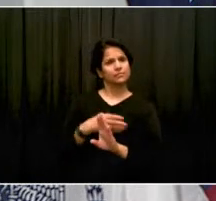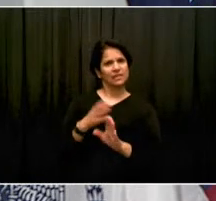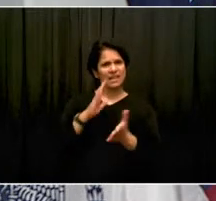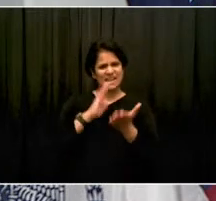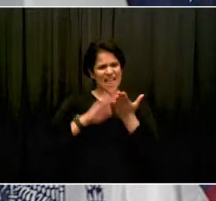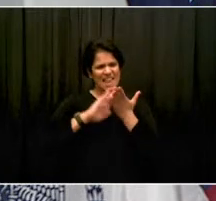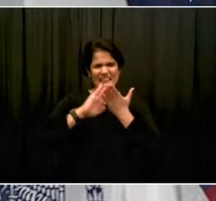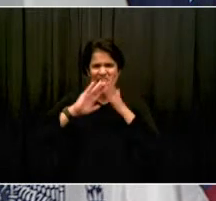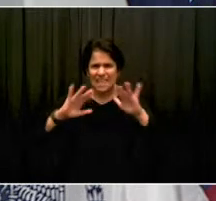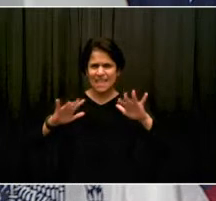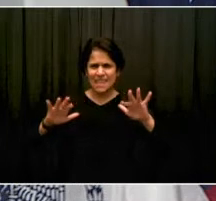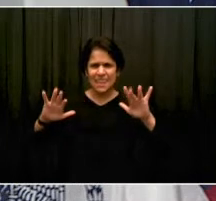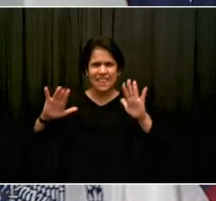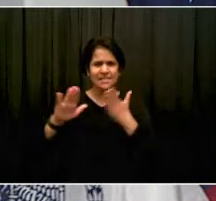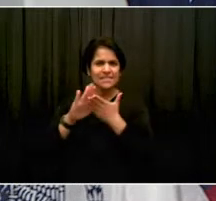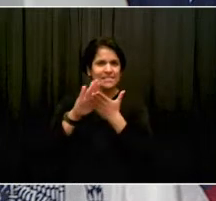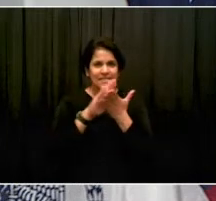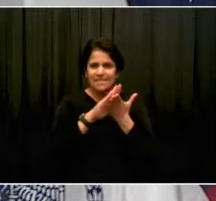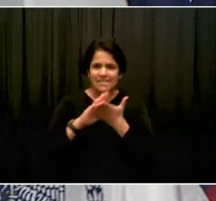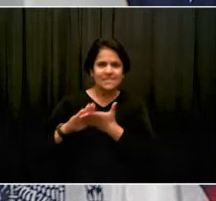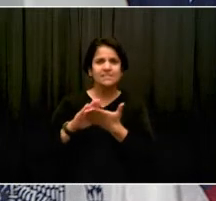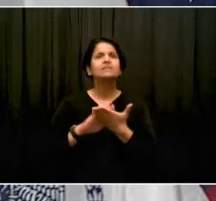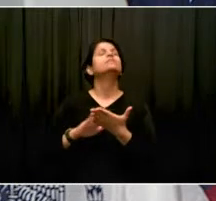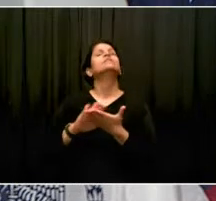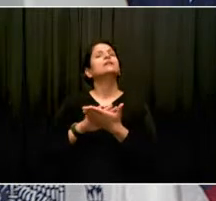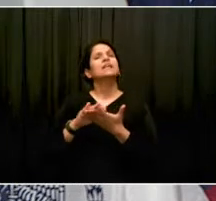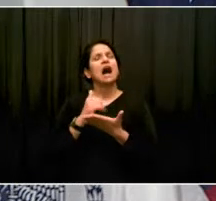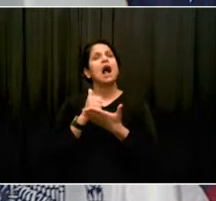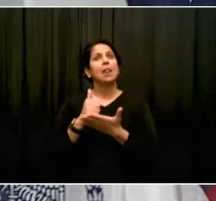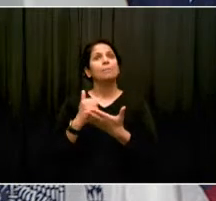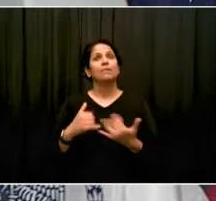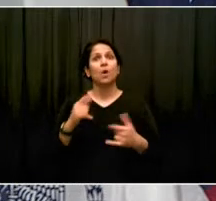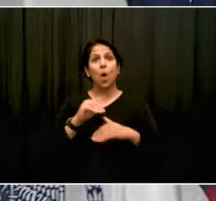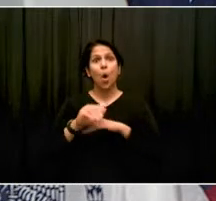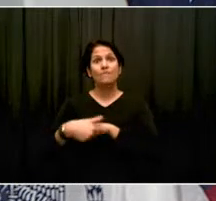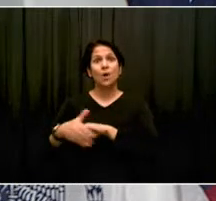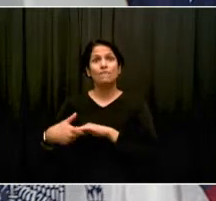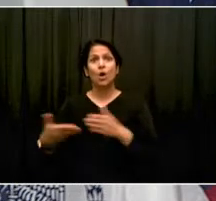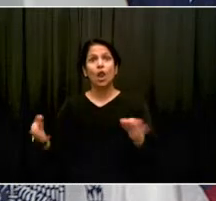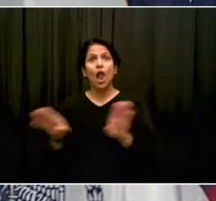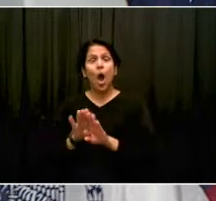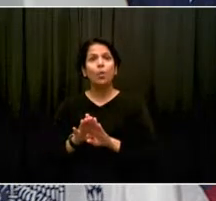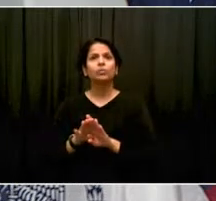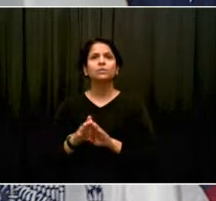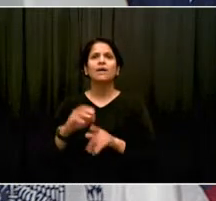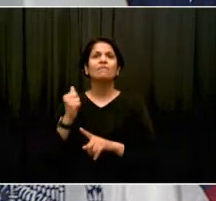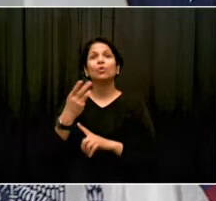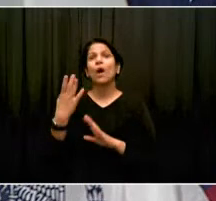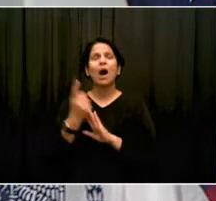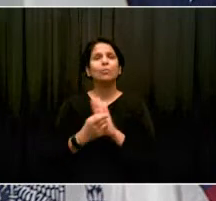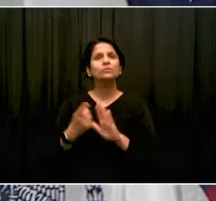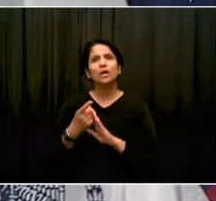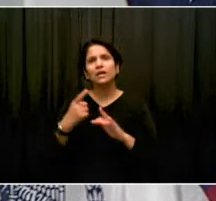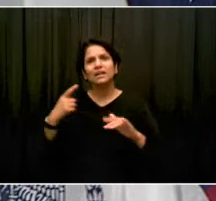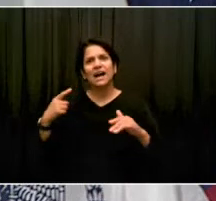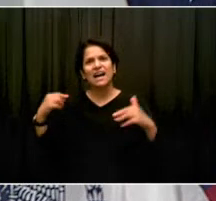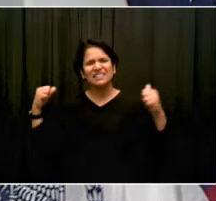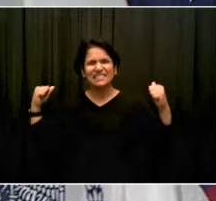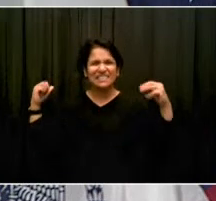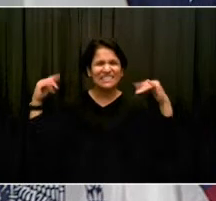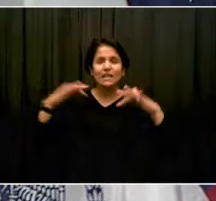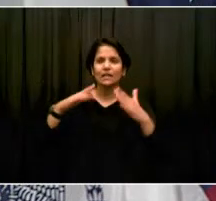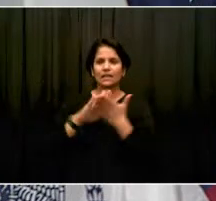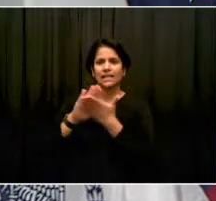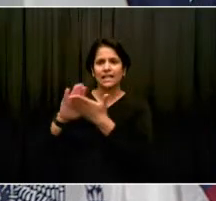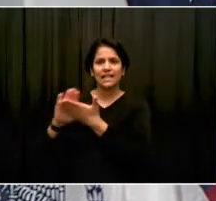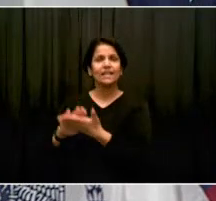cleanup effort really helped. Having the closure for several hours really helped make people more comfortable coming back